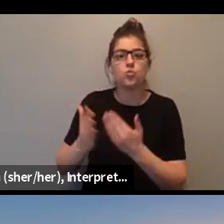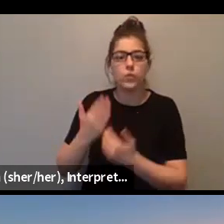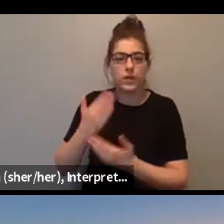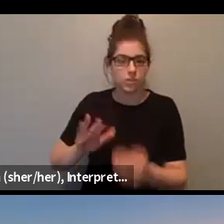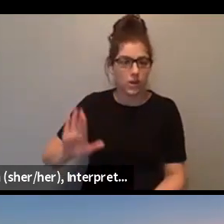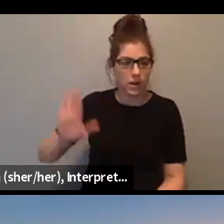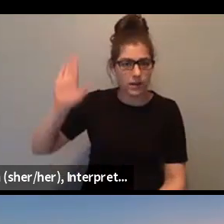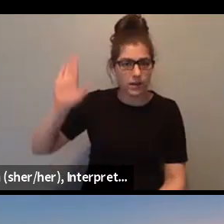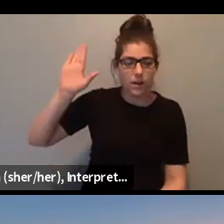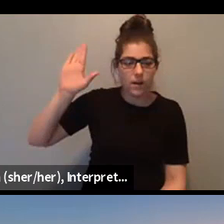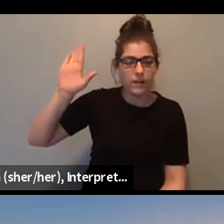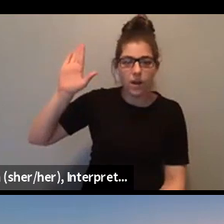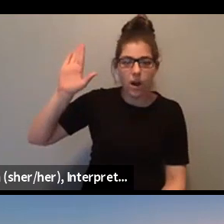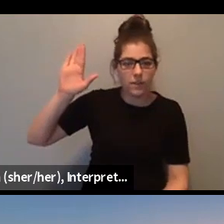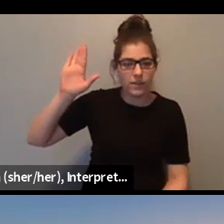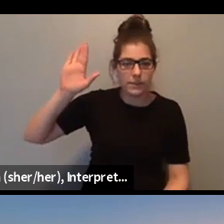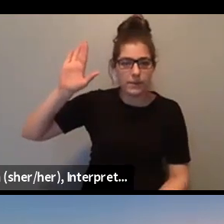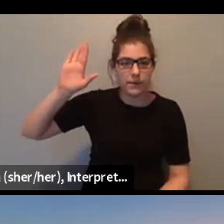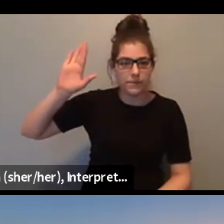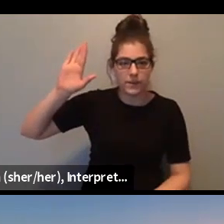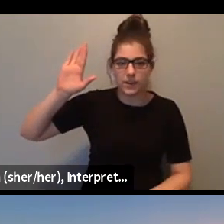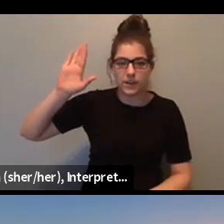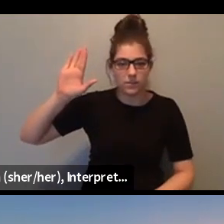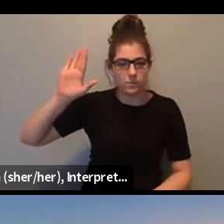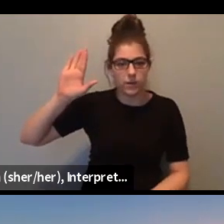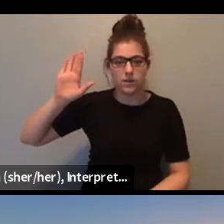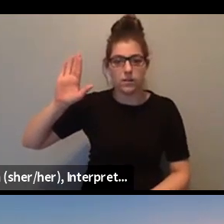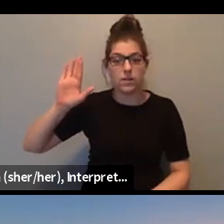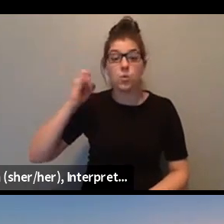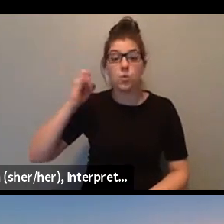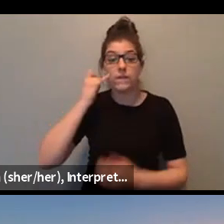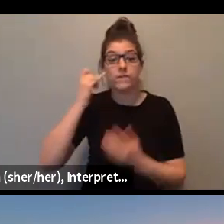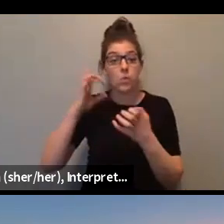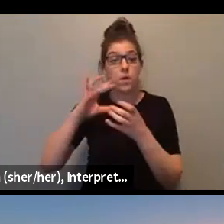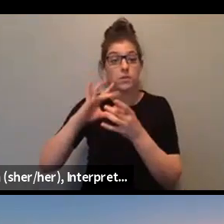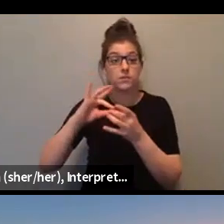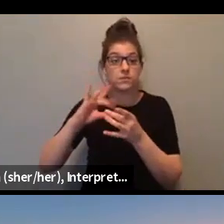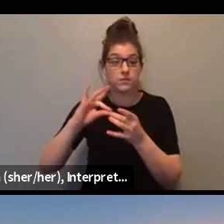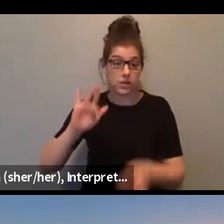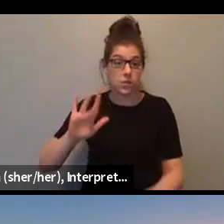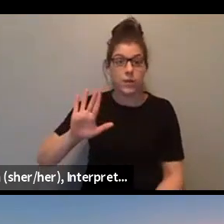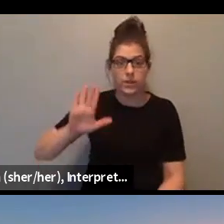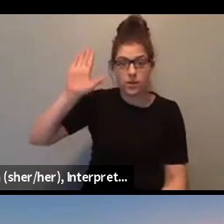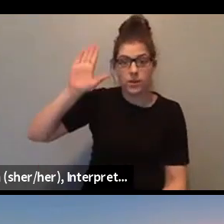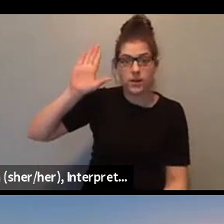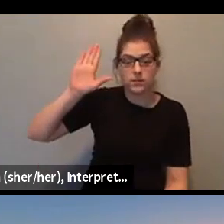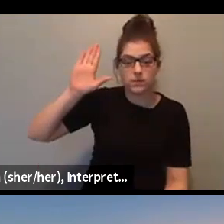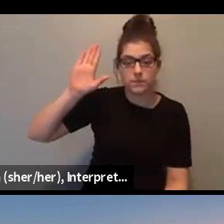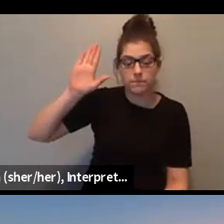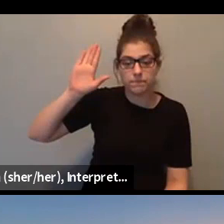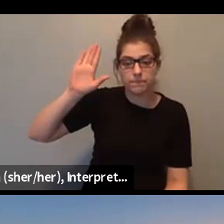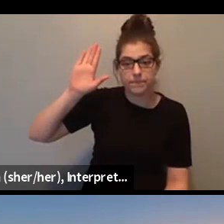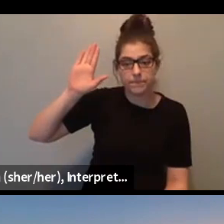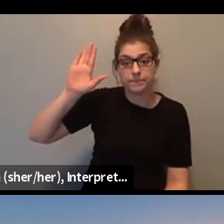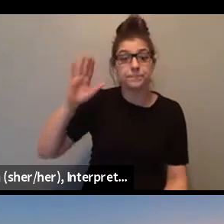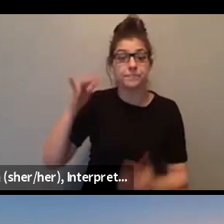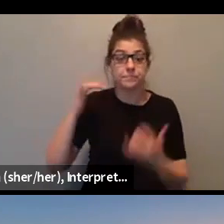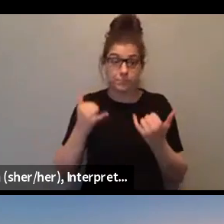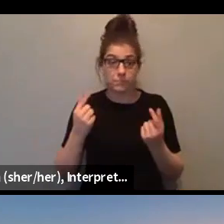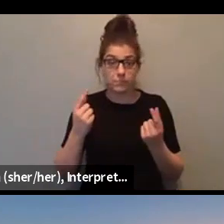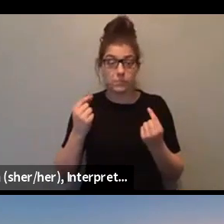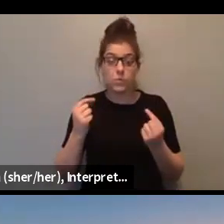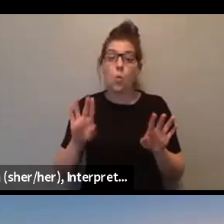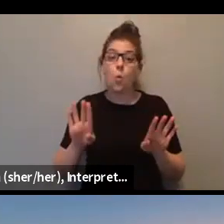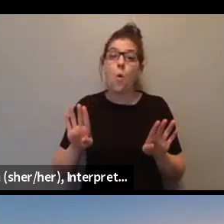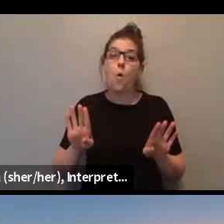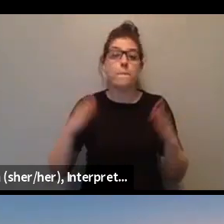or signal really, and it says raise hand. What we're gonna do is open it. I'd like to open it for at least